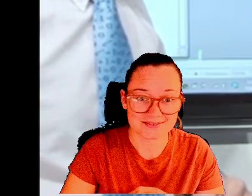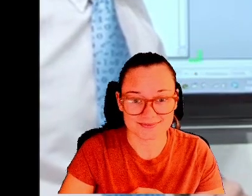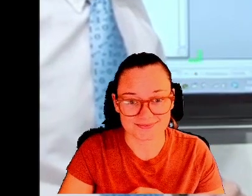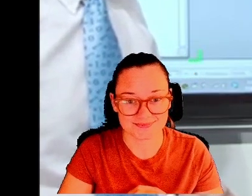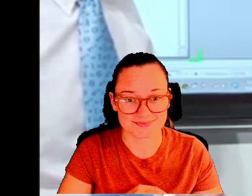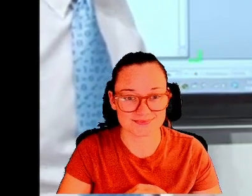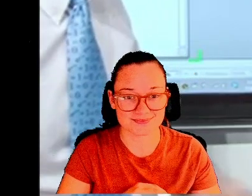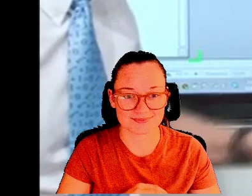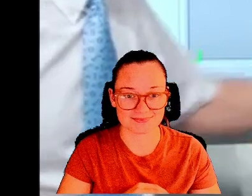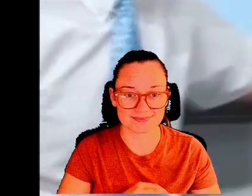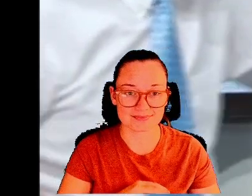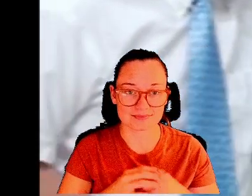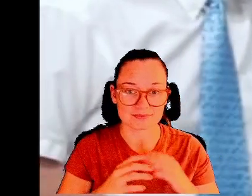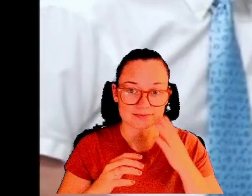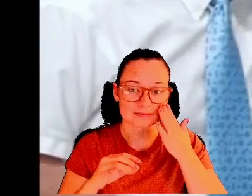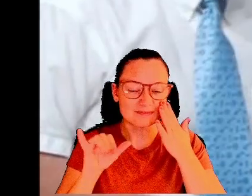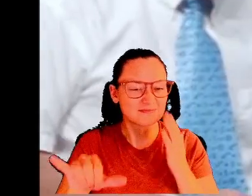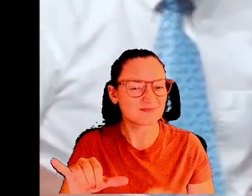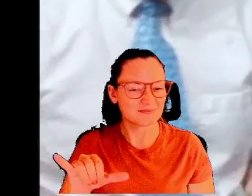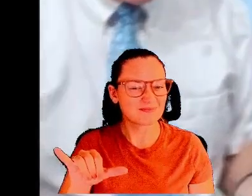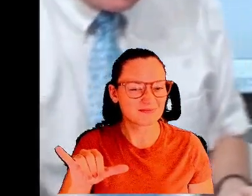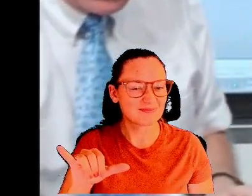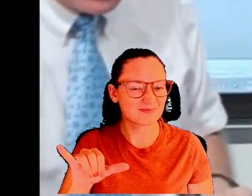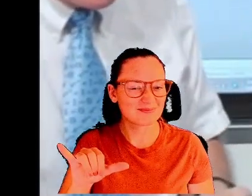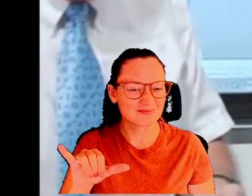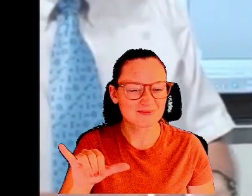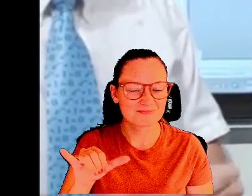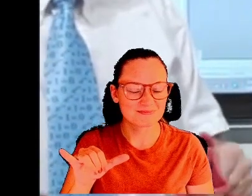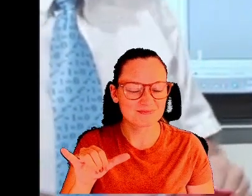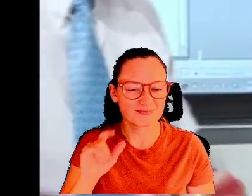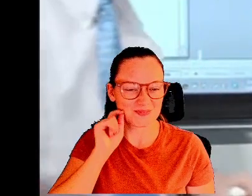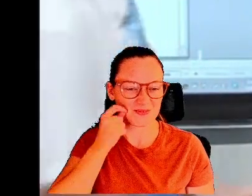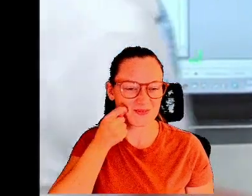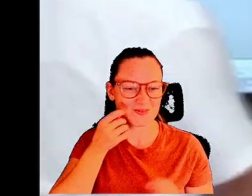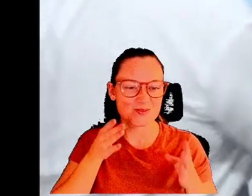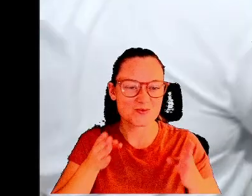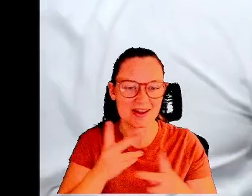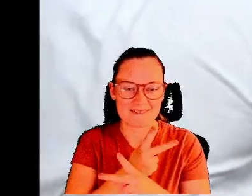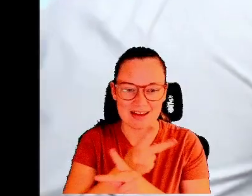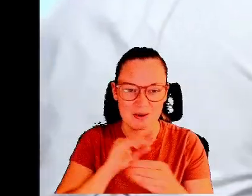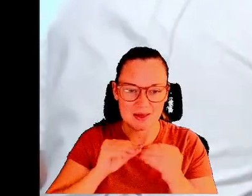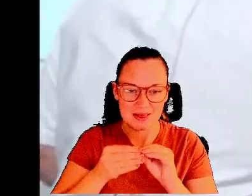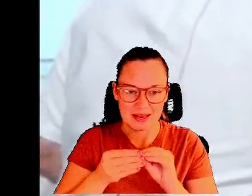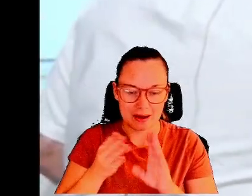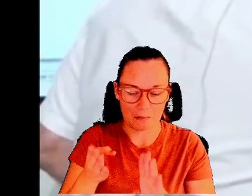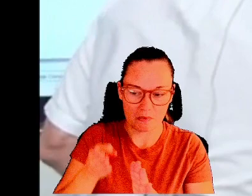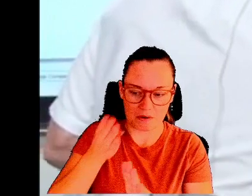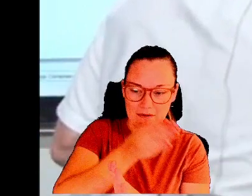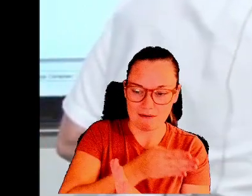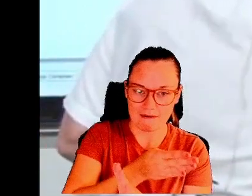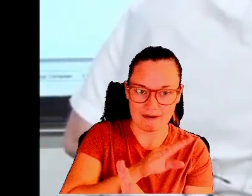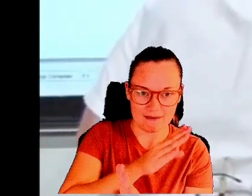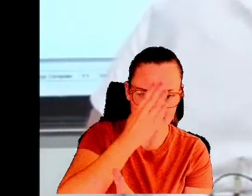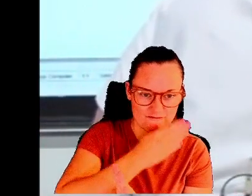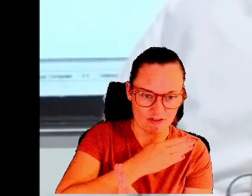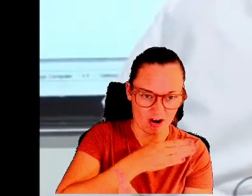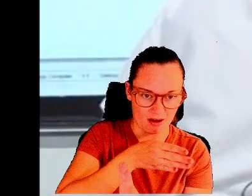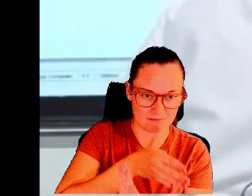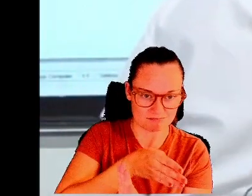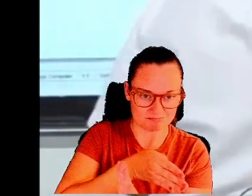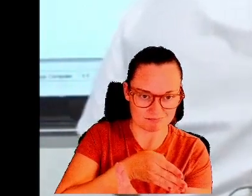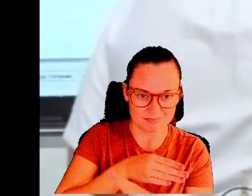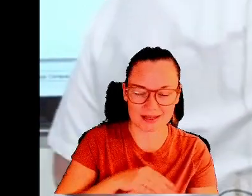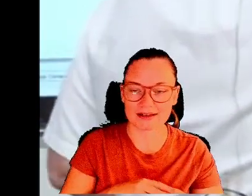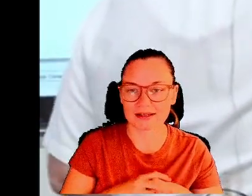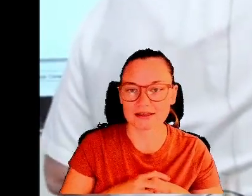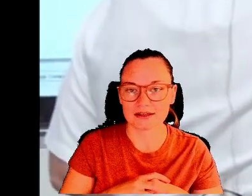So that's a neat way to figure out the number out in front, the y-intercept. Let's make sure everybody's got the point